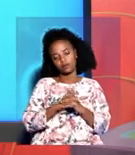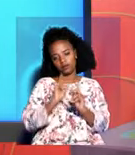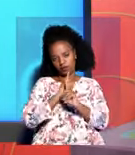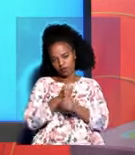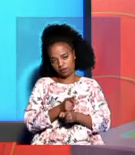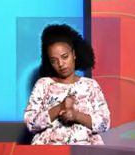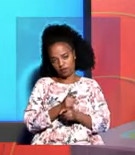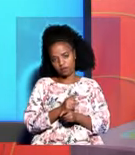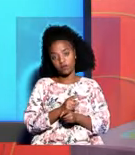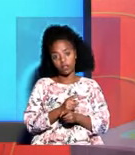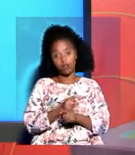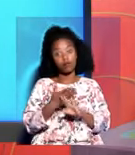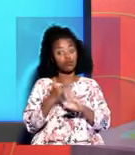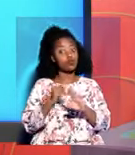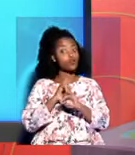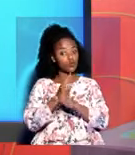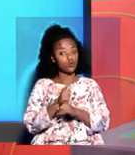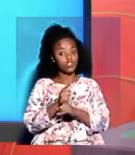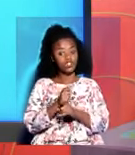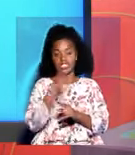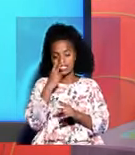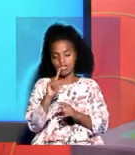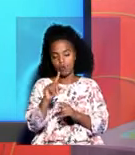Now before solution, let's see one thing.